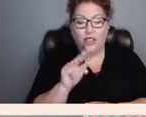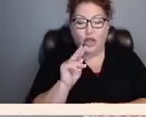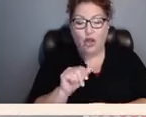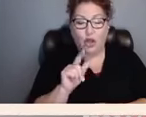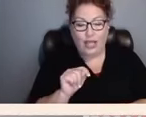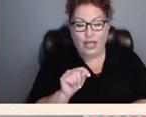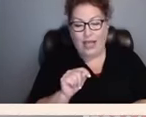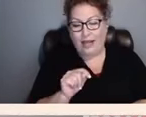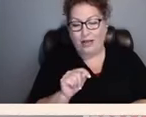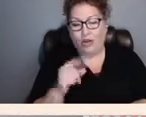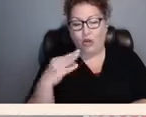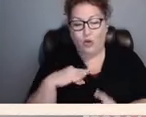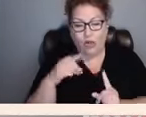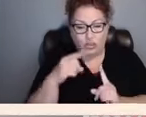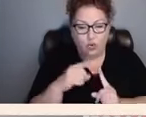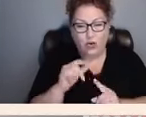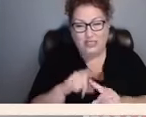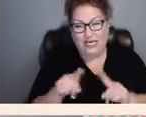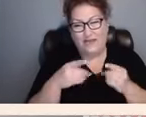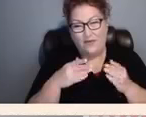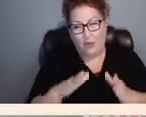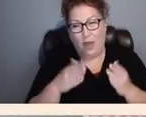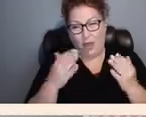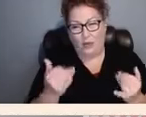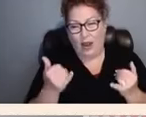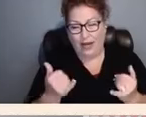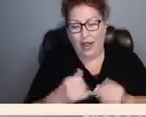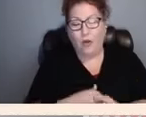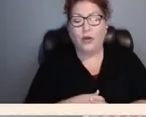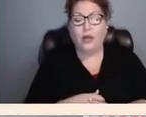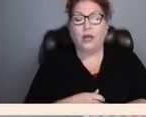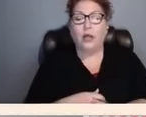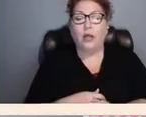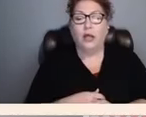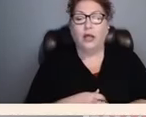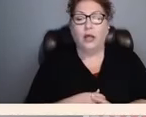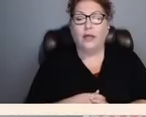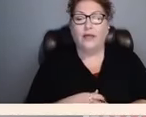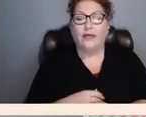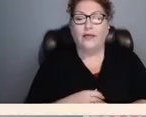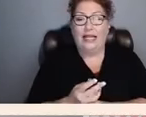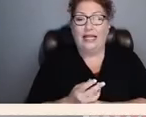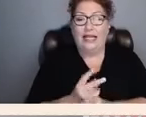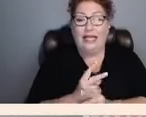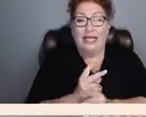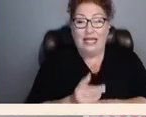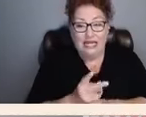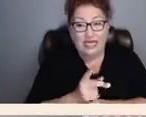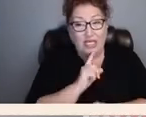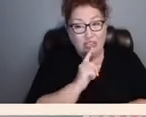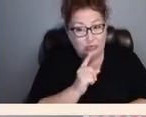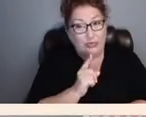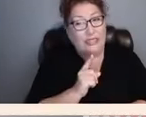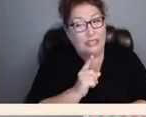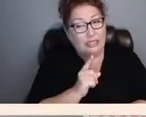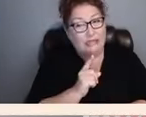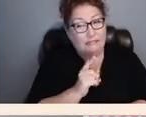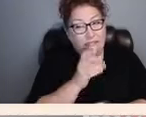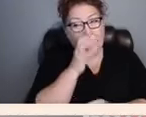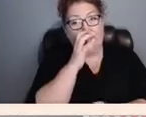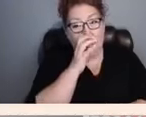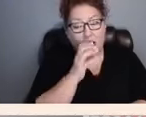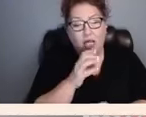credit scores in a different way right now. The lending is really tightened up. So I think you